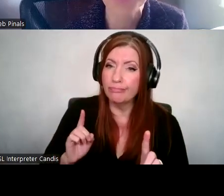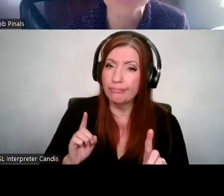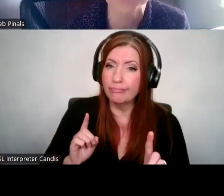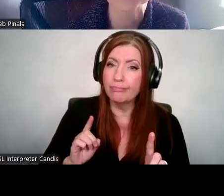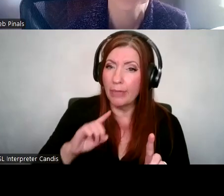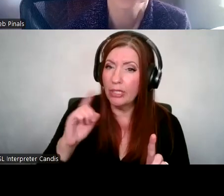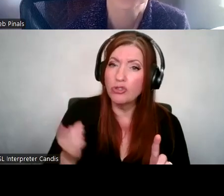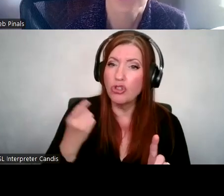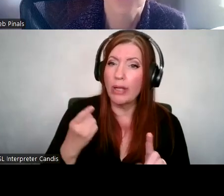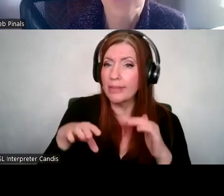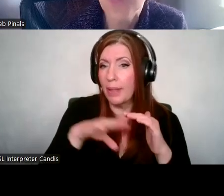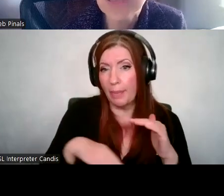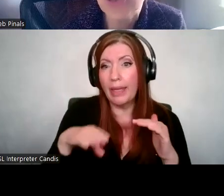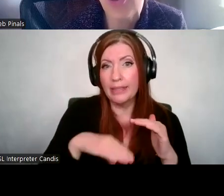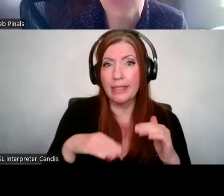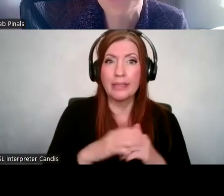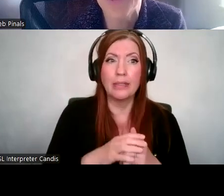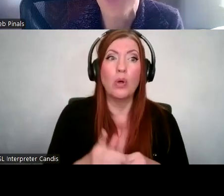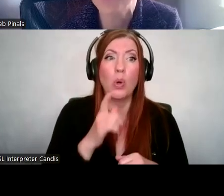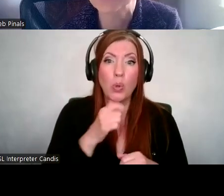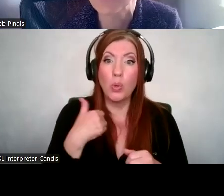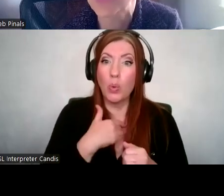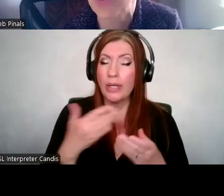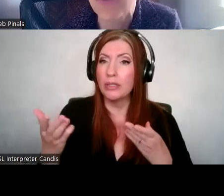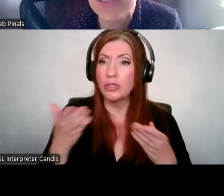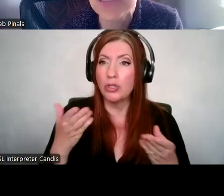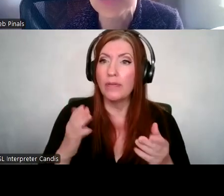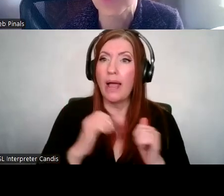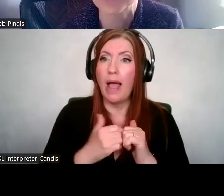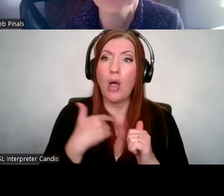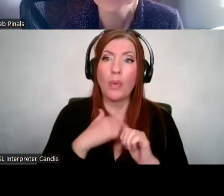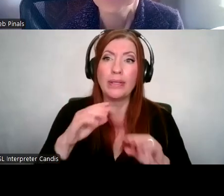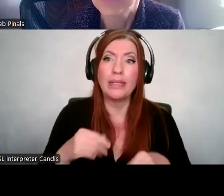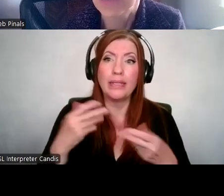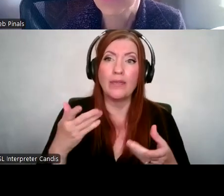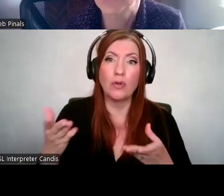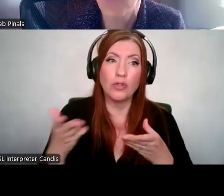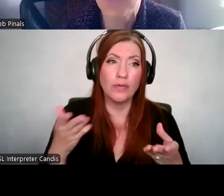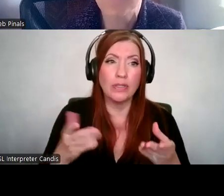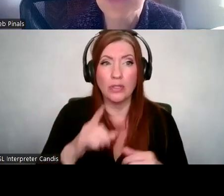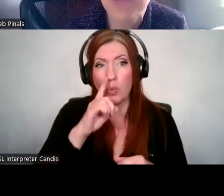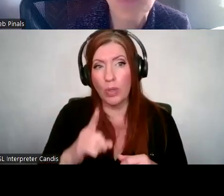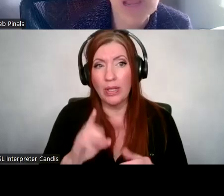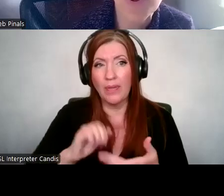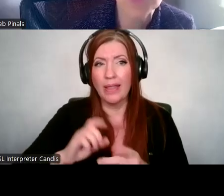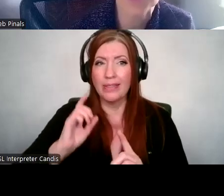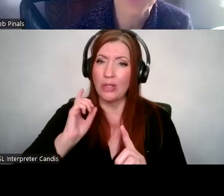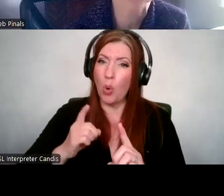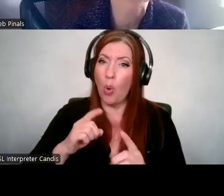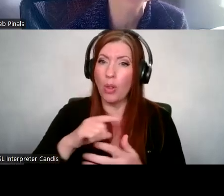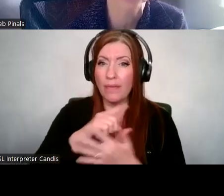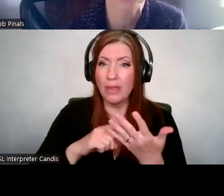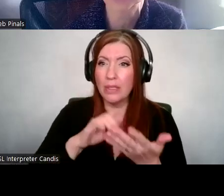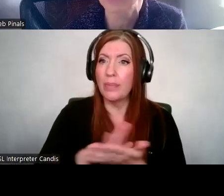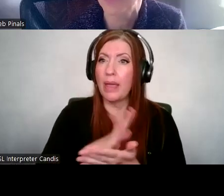just the basics. So who we serve and how we deliver services is really kind of the goal of these papers. We're going to have